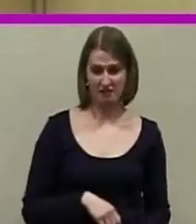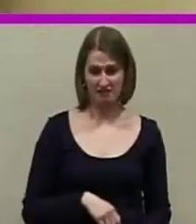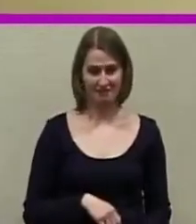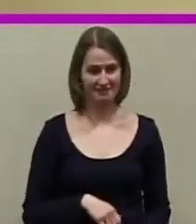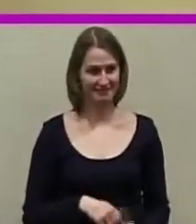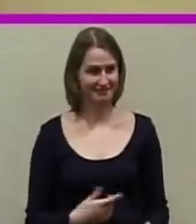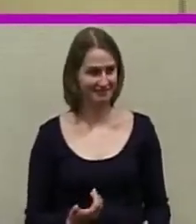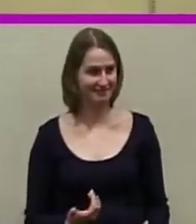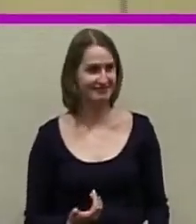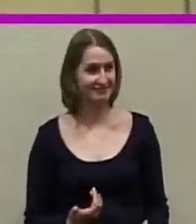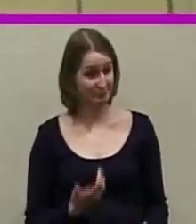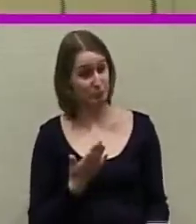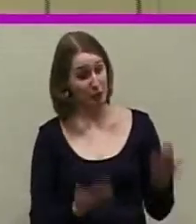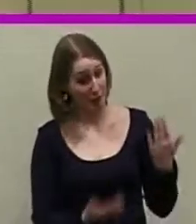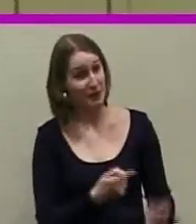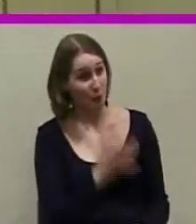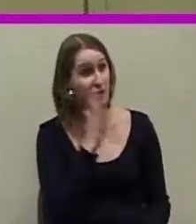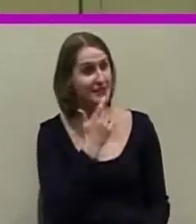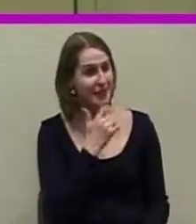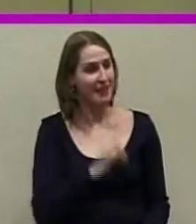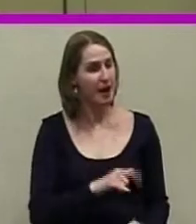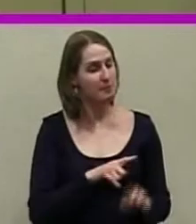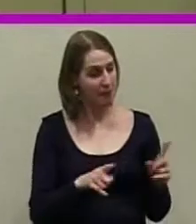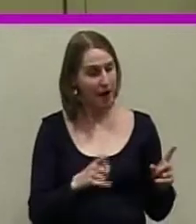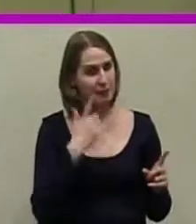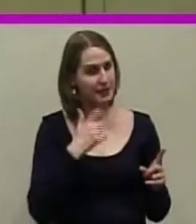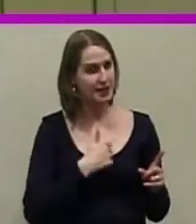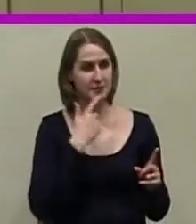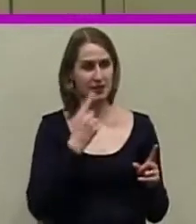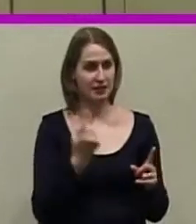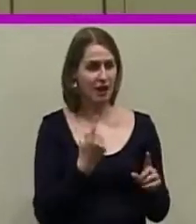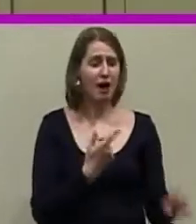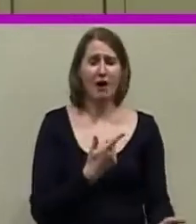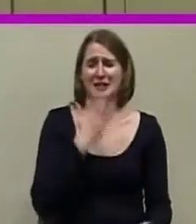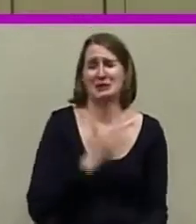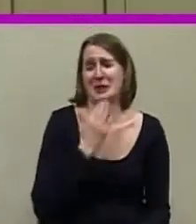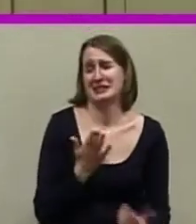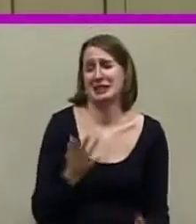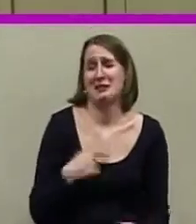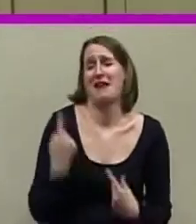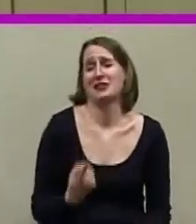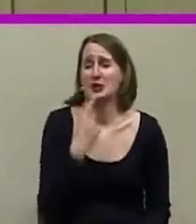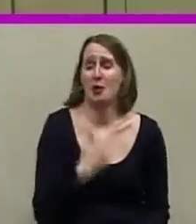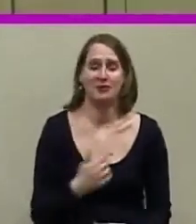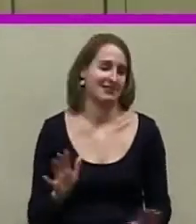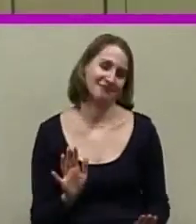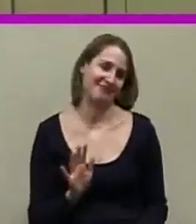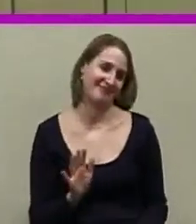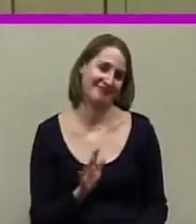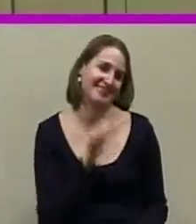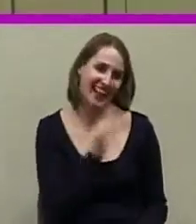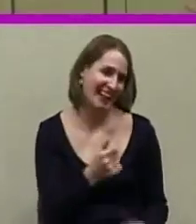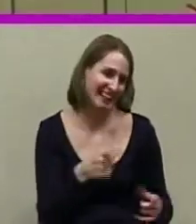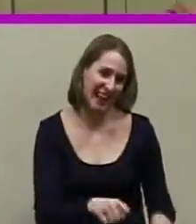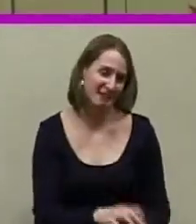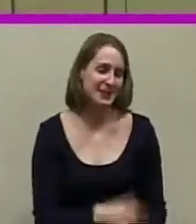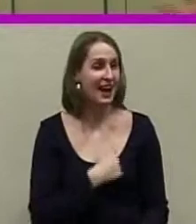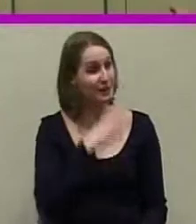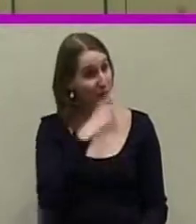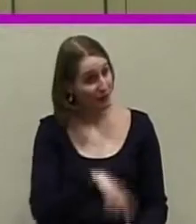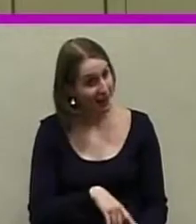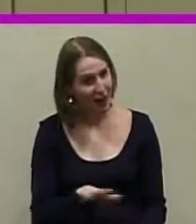All right? Just because I'm saying something good doesn't mean the kid's going to go, oh, that's the sweetest thing anybody's ever said to me. Right? And I don't care.